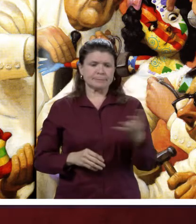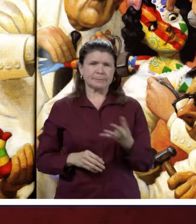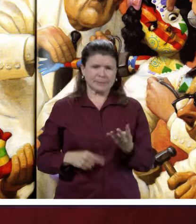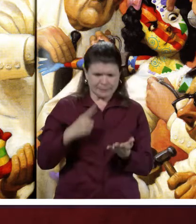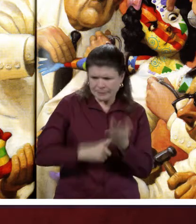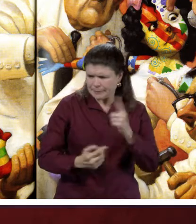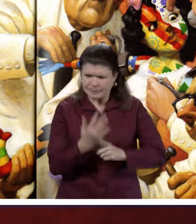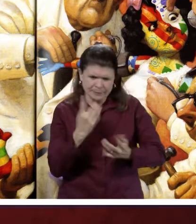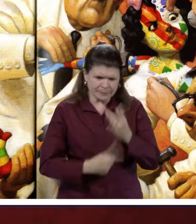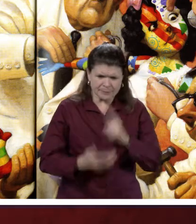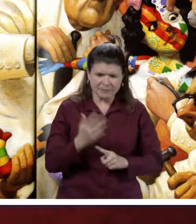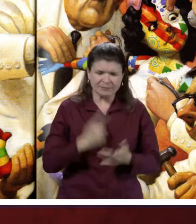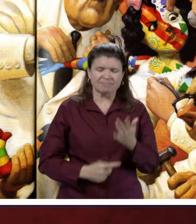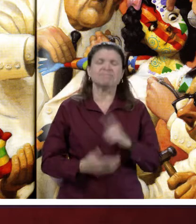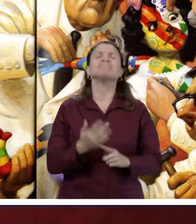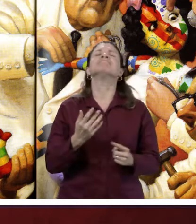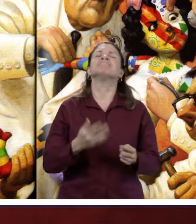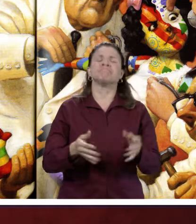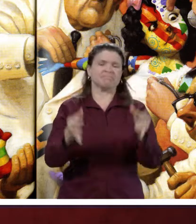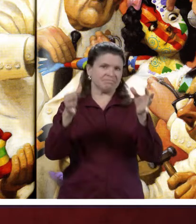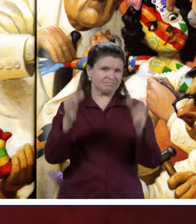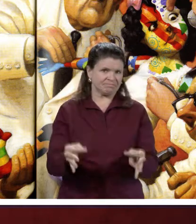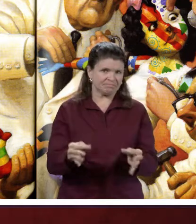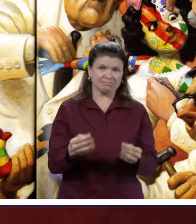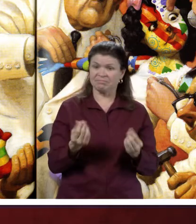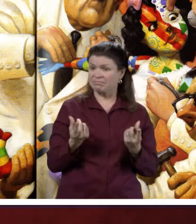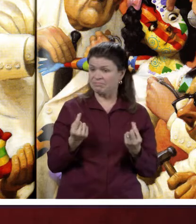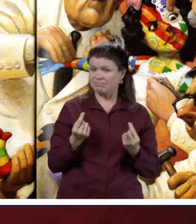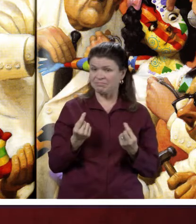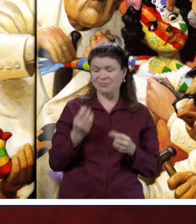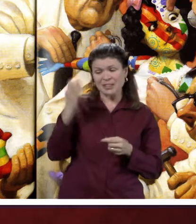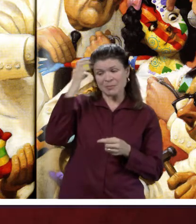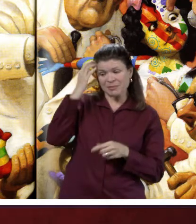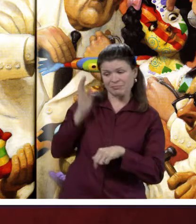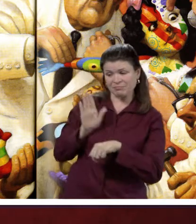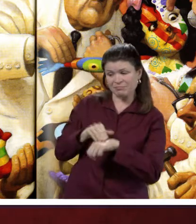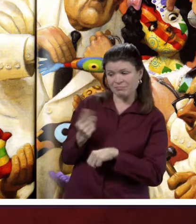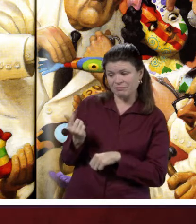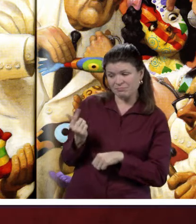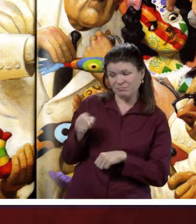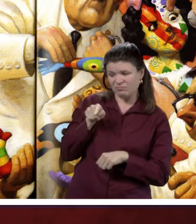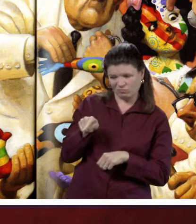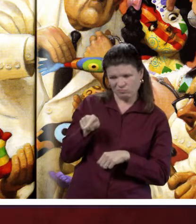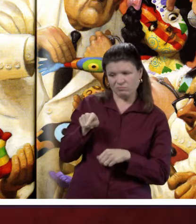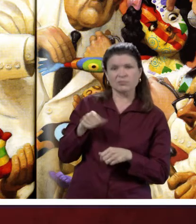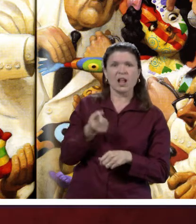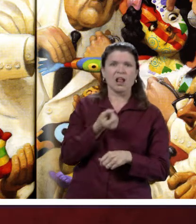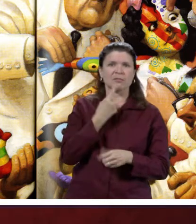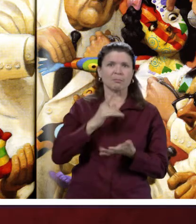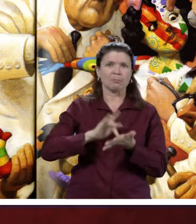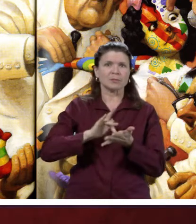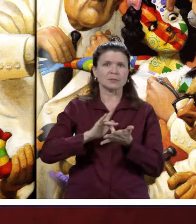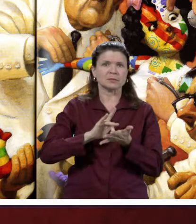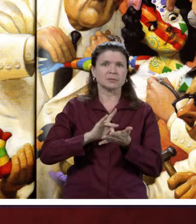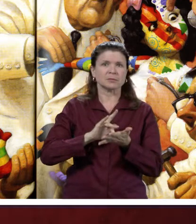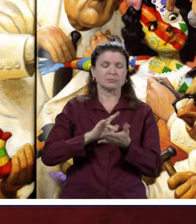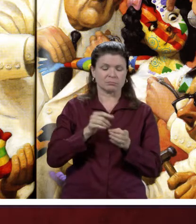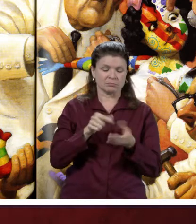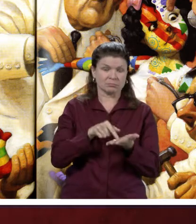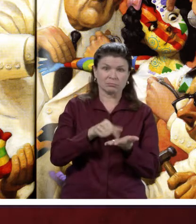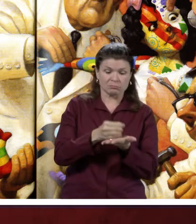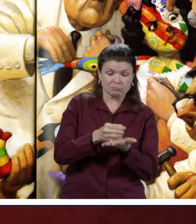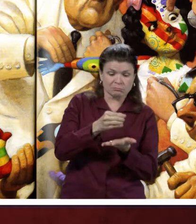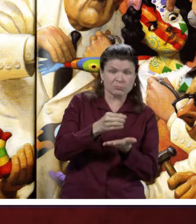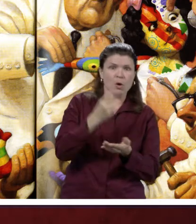"Definitely not chicken pox," put in Dr. Cricket. "Or sunburn," said Dr. Young.